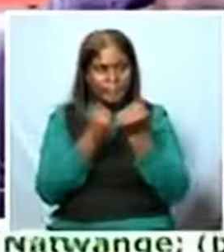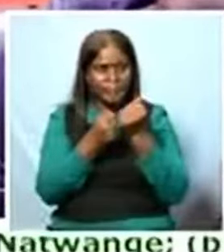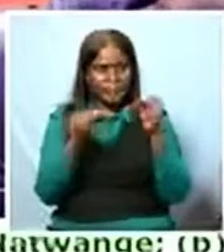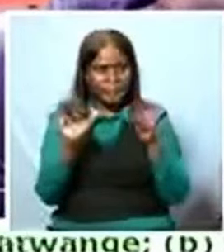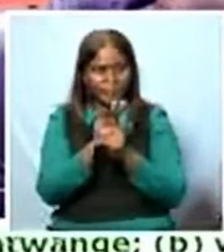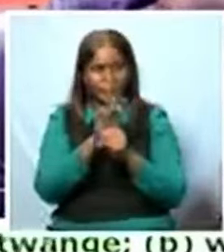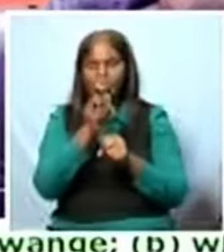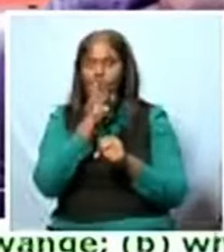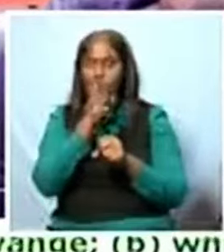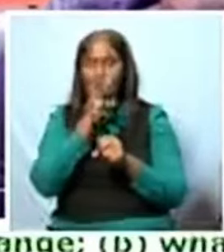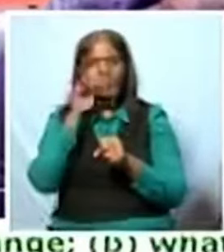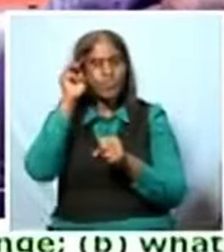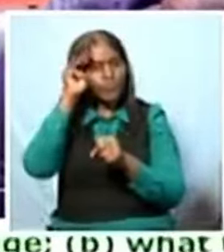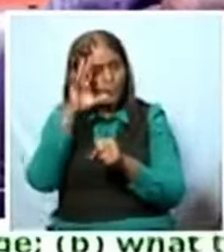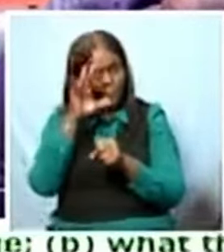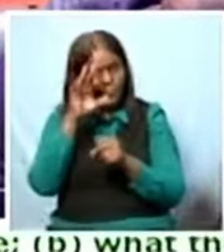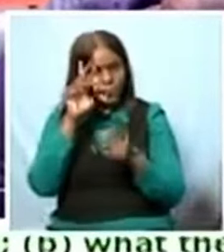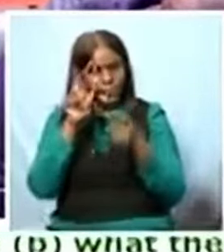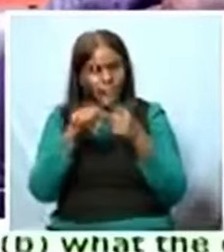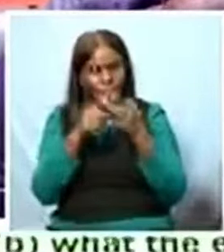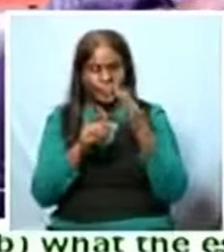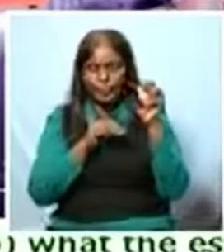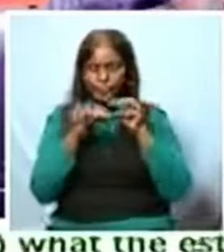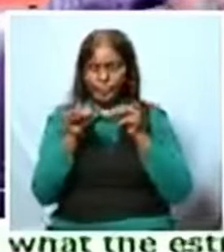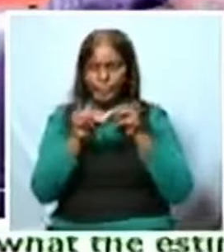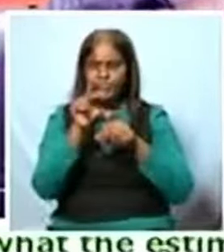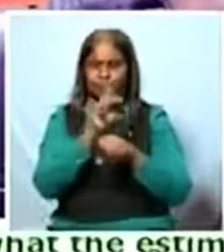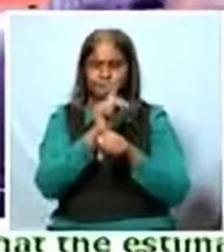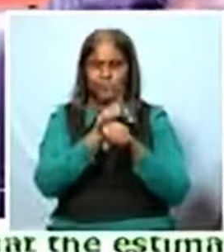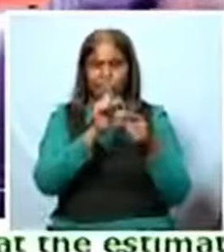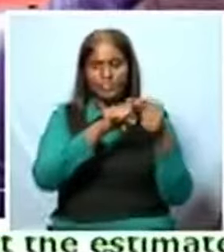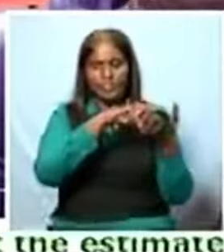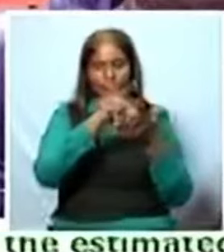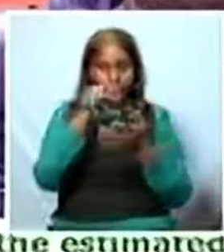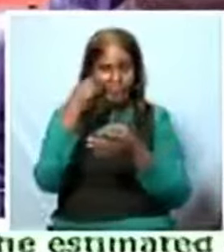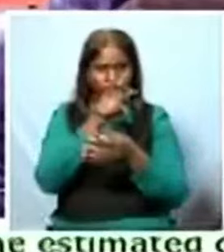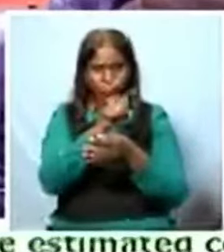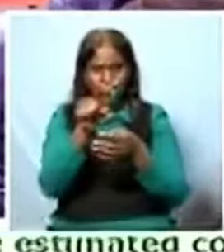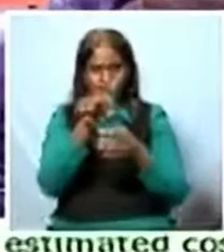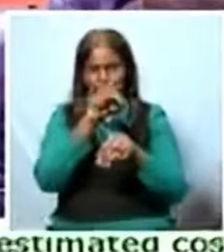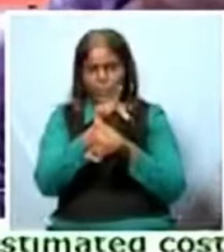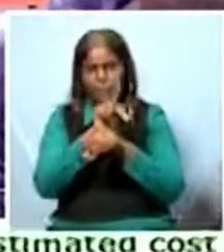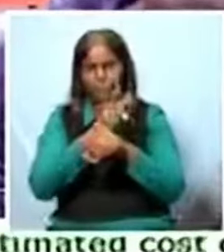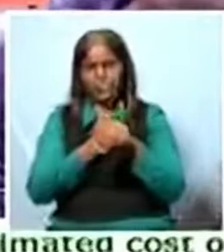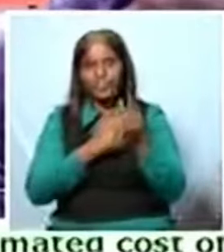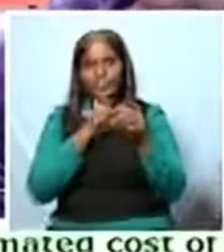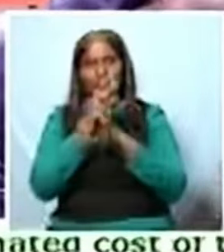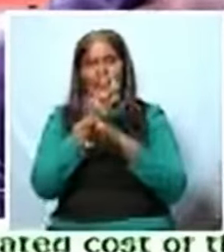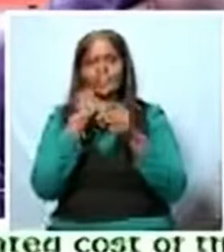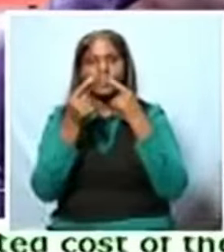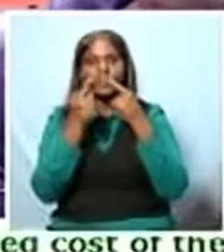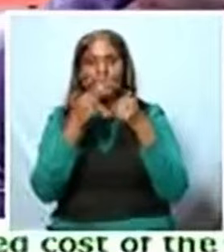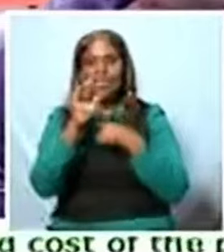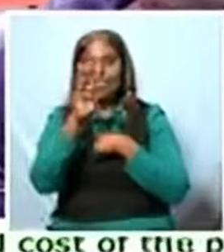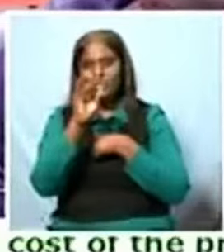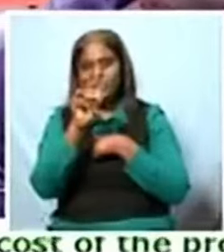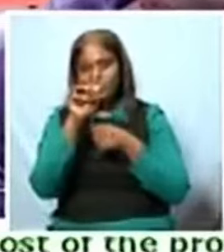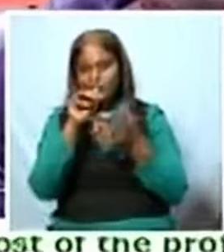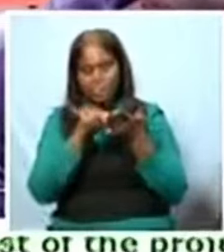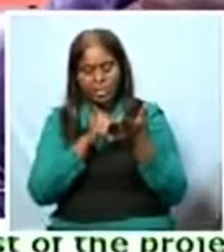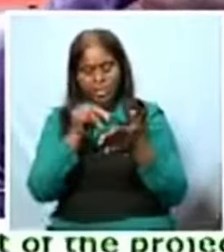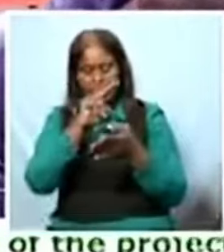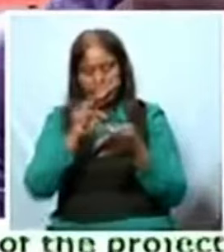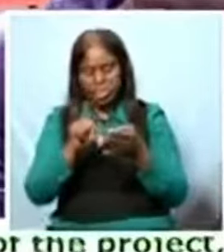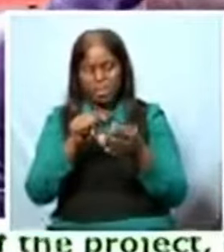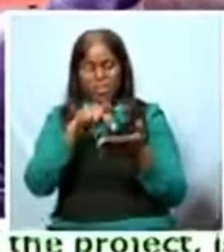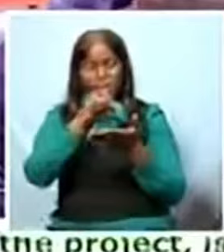of Water to manage this project, to pay for this project. So far, as I've said already, $40 million has